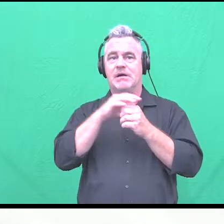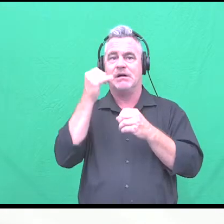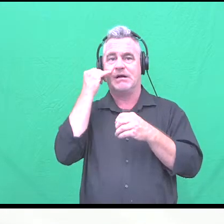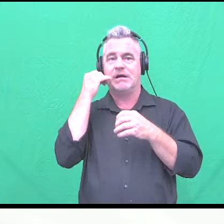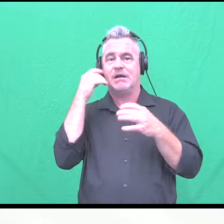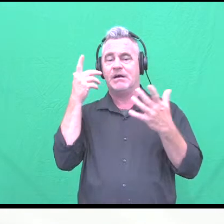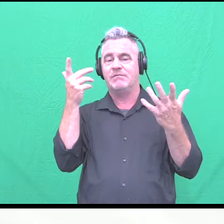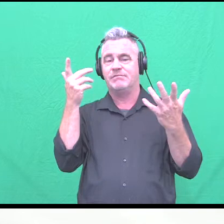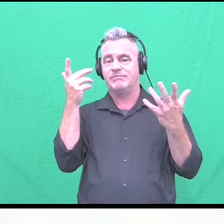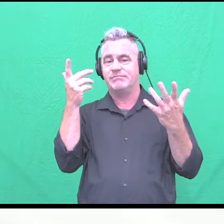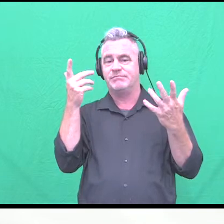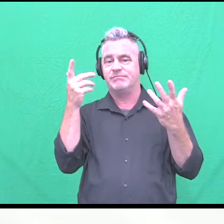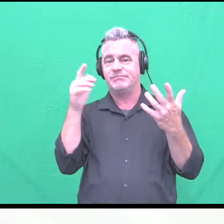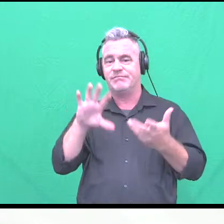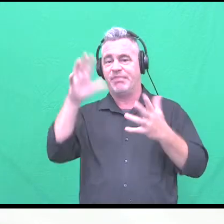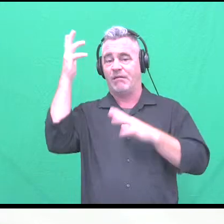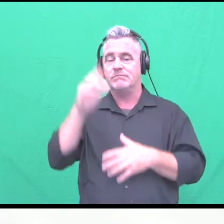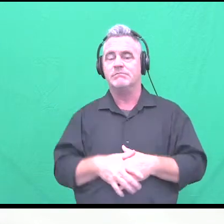on occasion. So it's